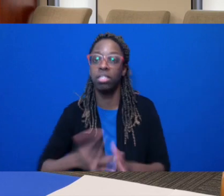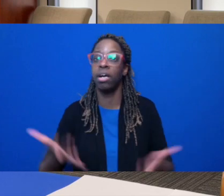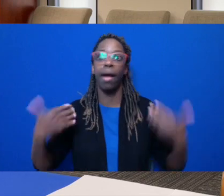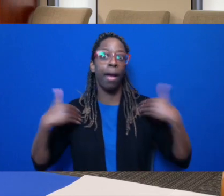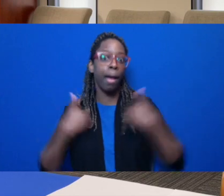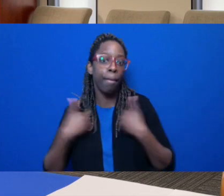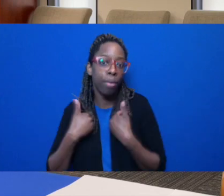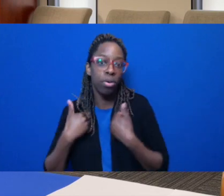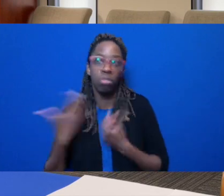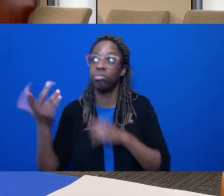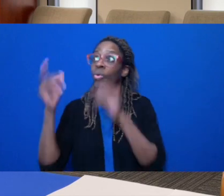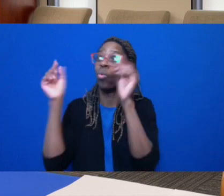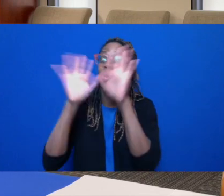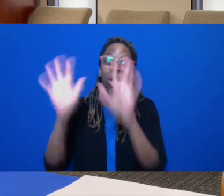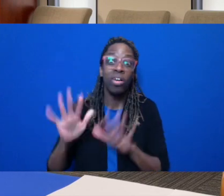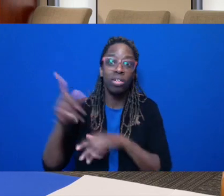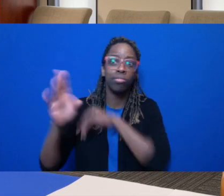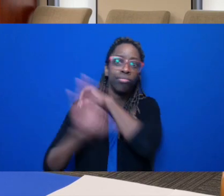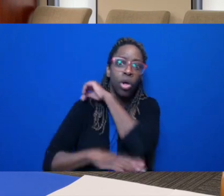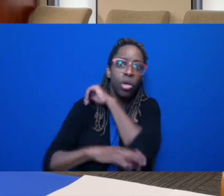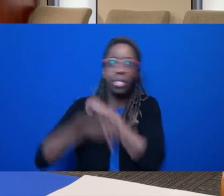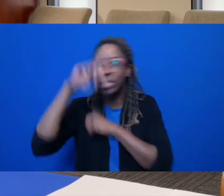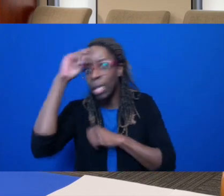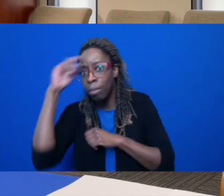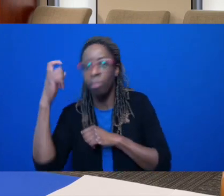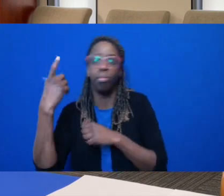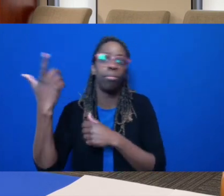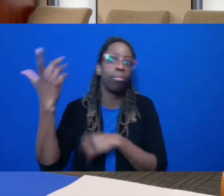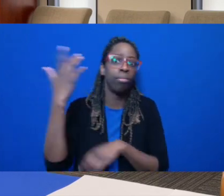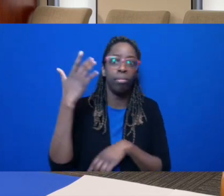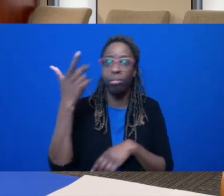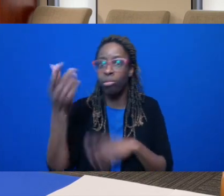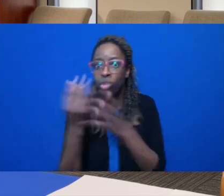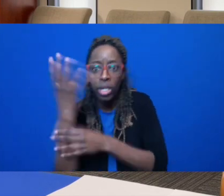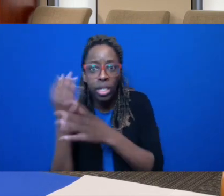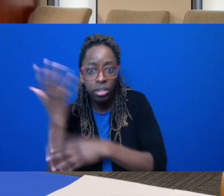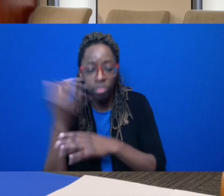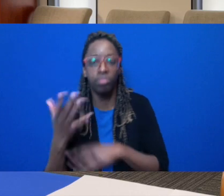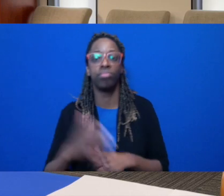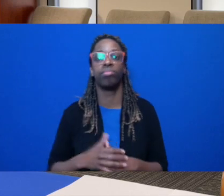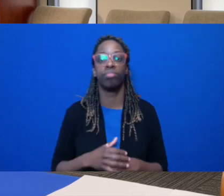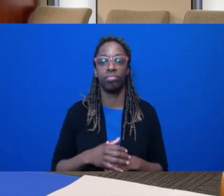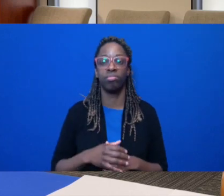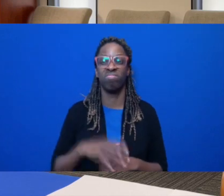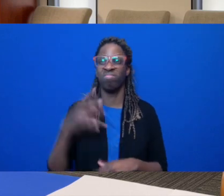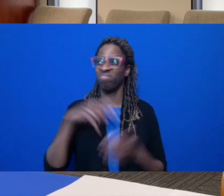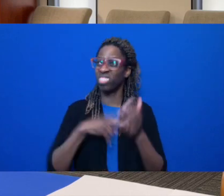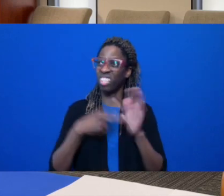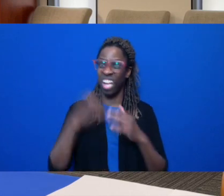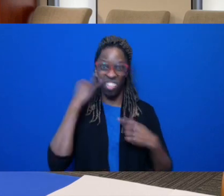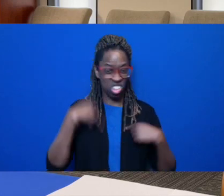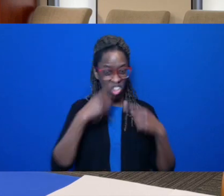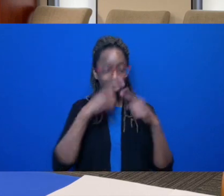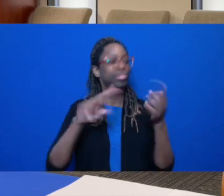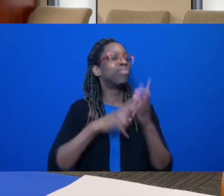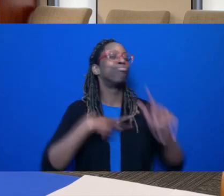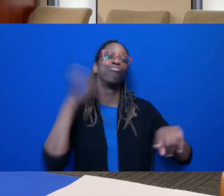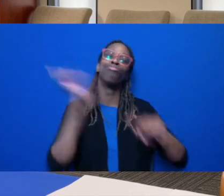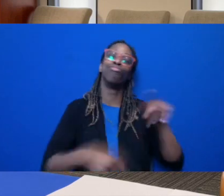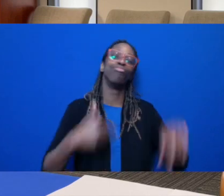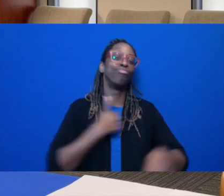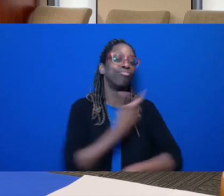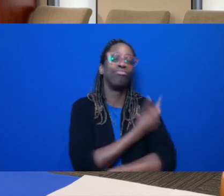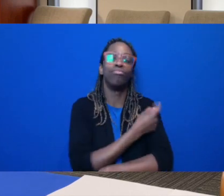is encouraged that you talk with a medical provider, you want to be sure, et cetera, but it's not a contraindication to getting the